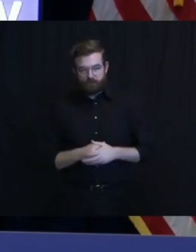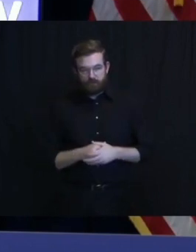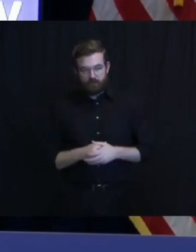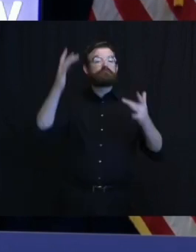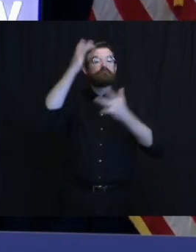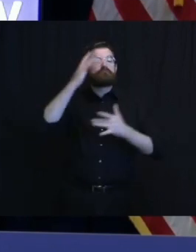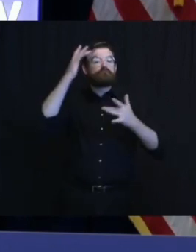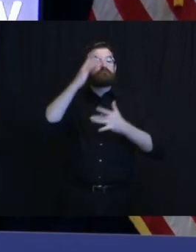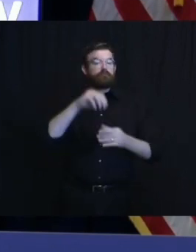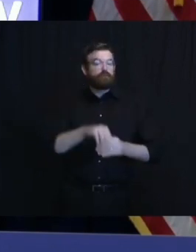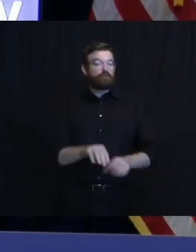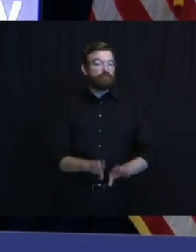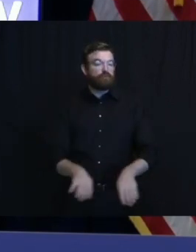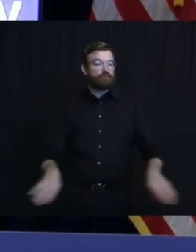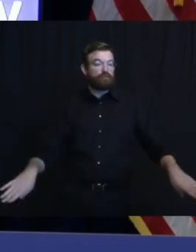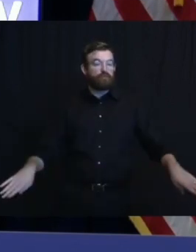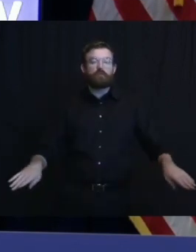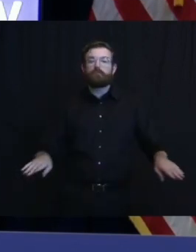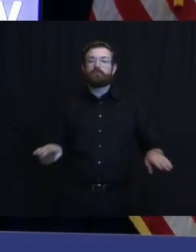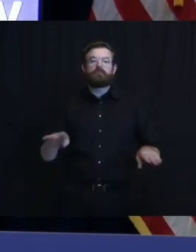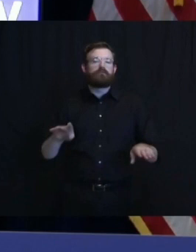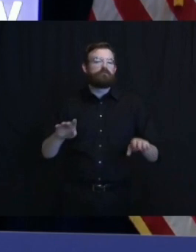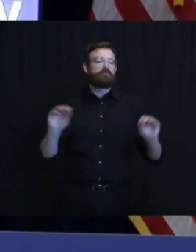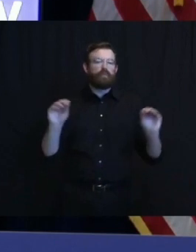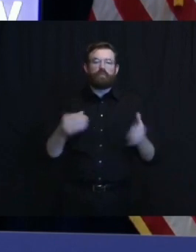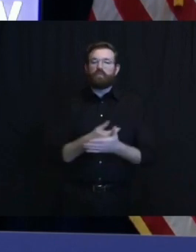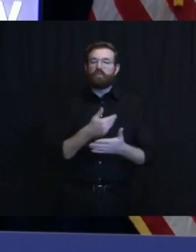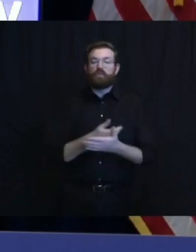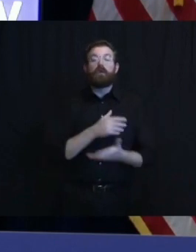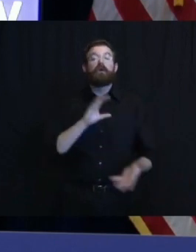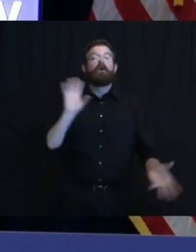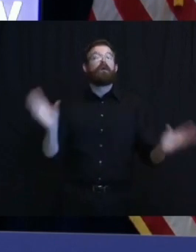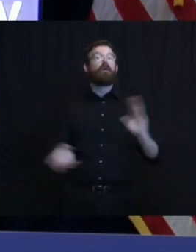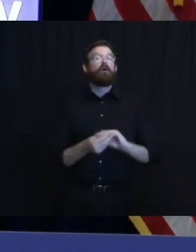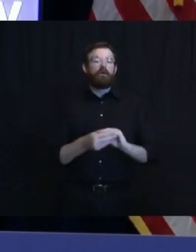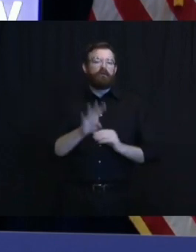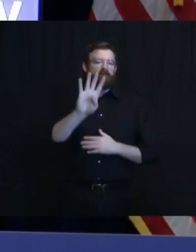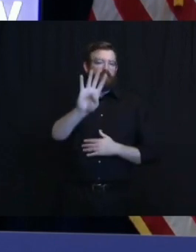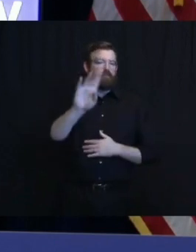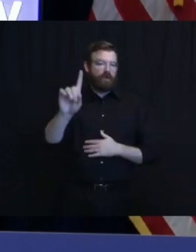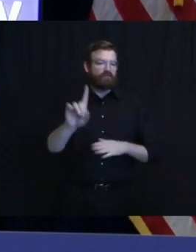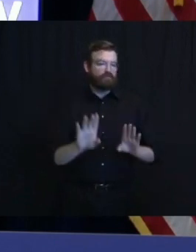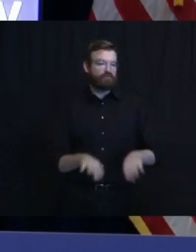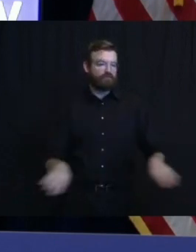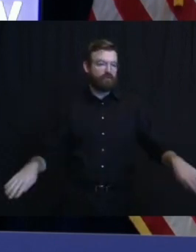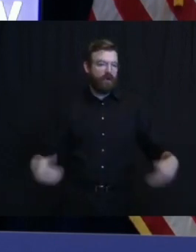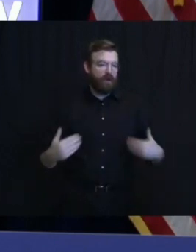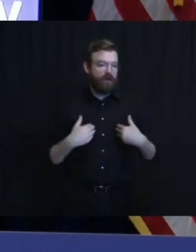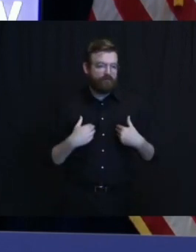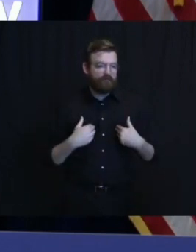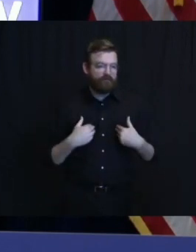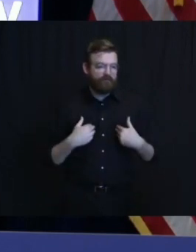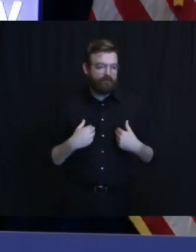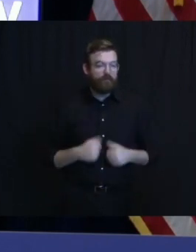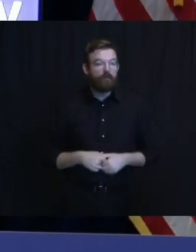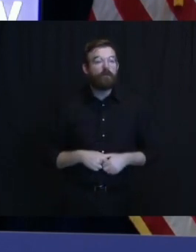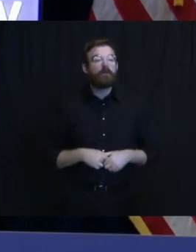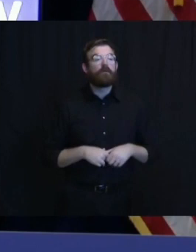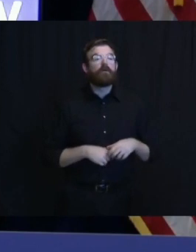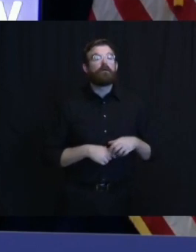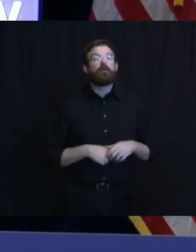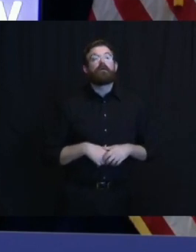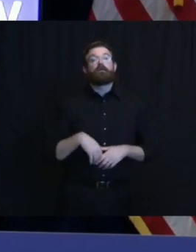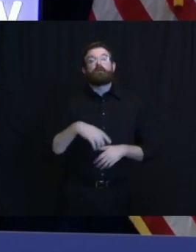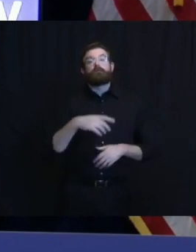today. In terms of deaths, the breakdown by race and ethnicity is as follows: white 54.2,